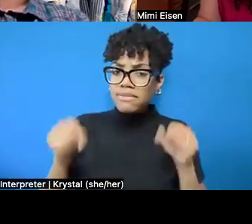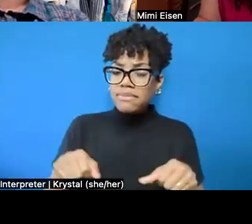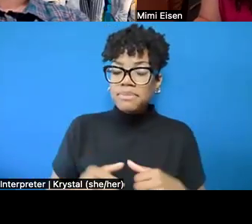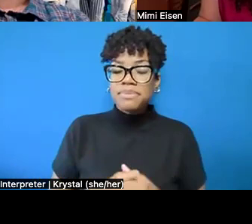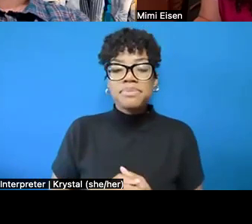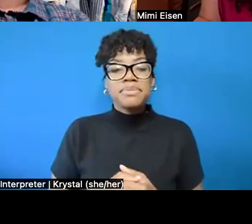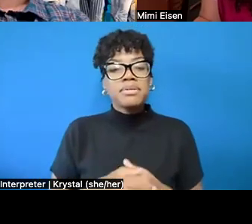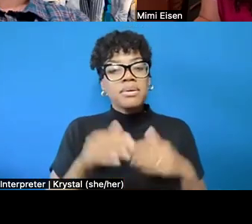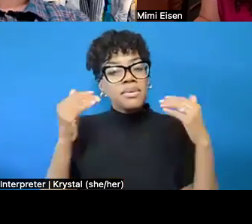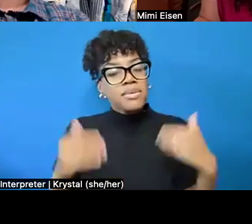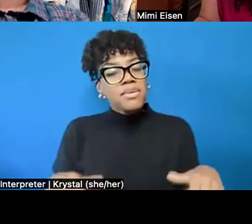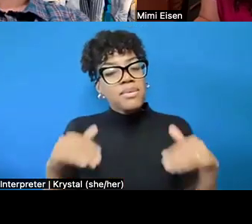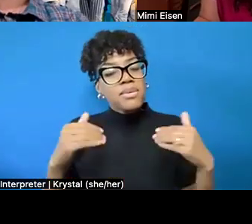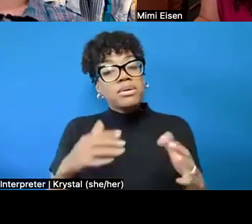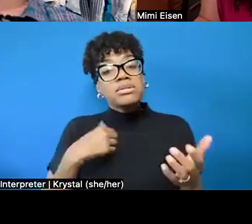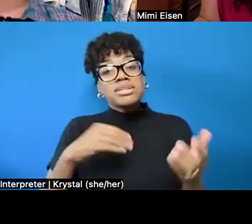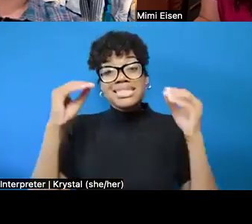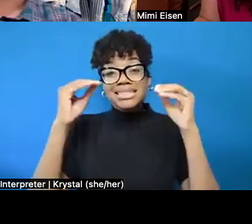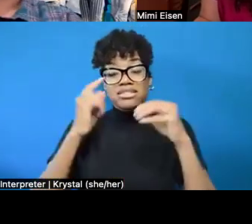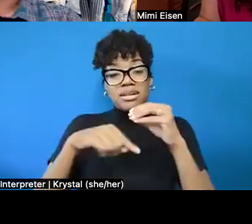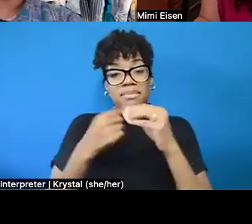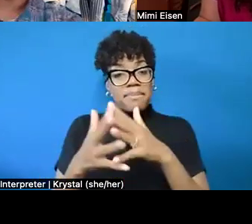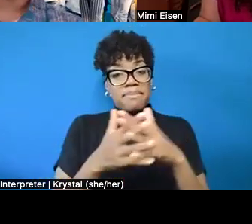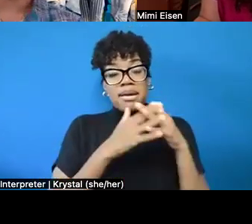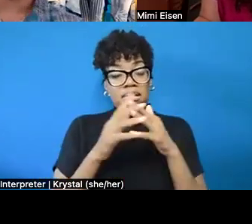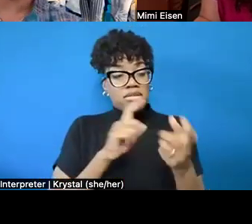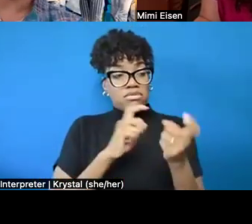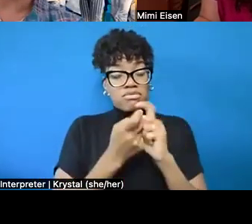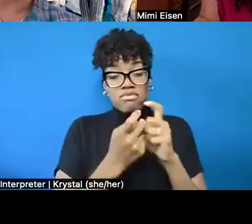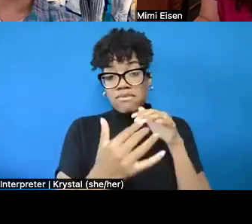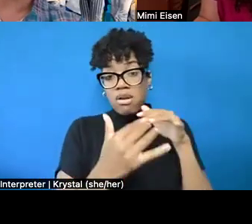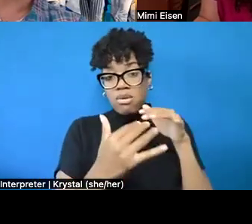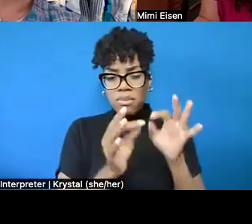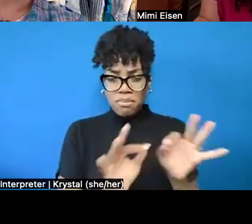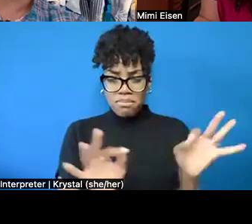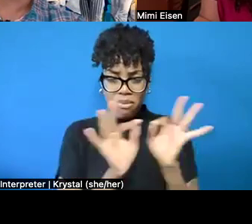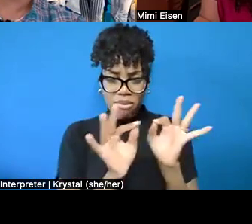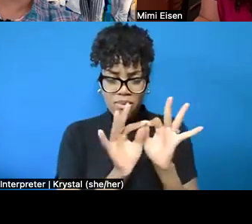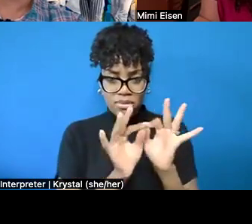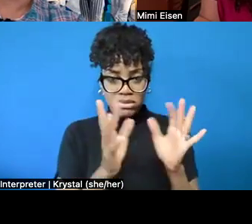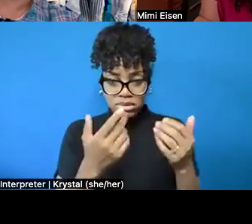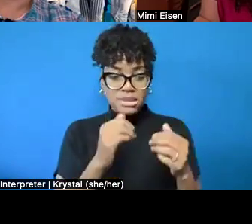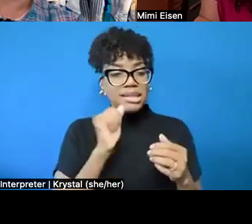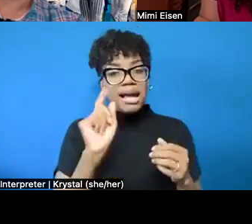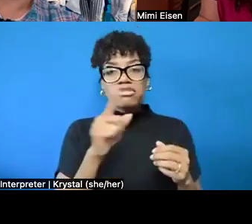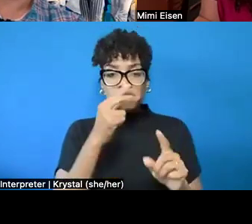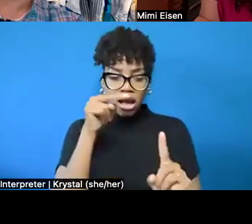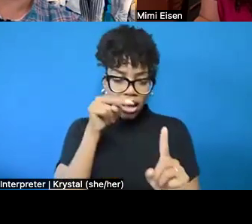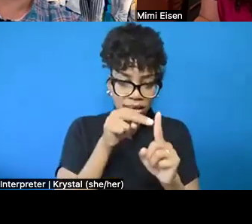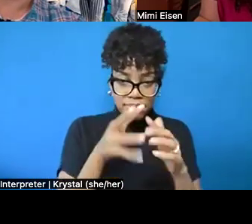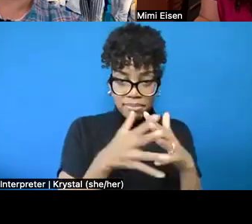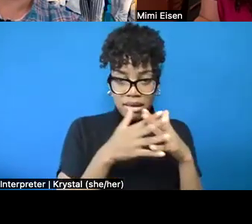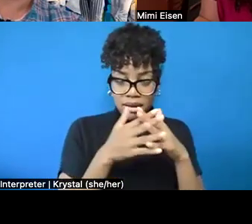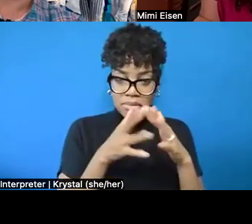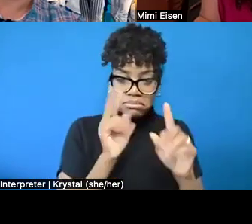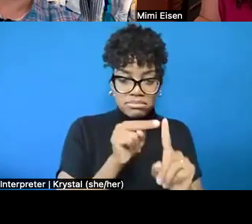Revolution has to be done in the context of teaching the age of revolutions and especially drilling